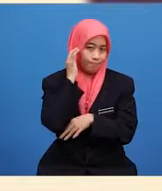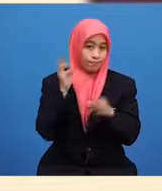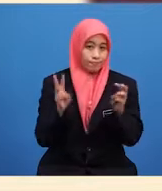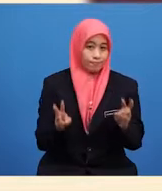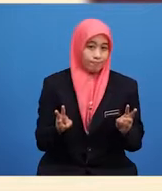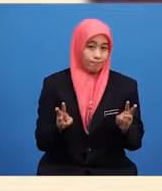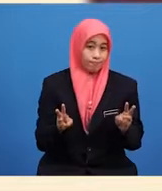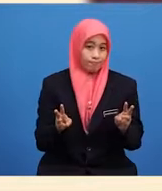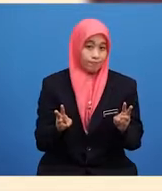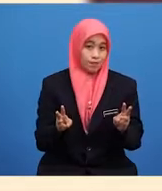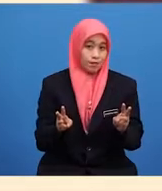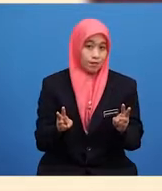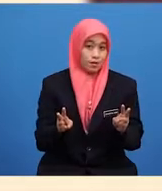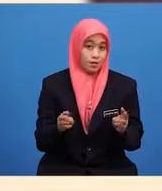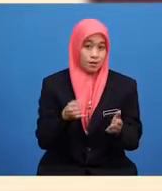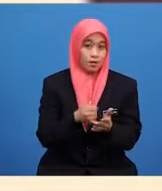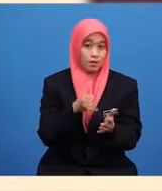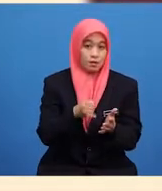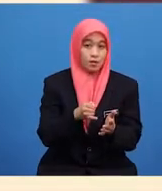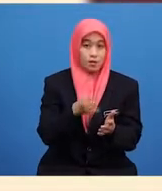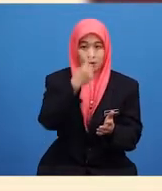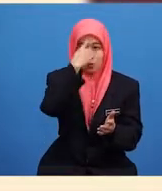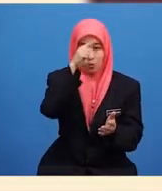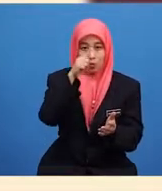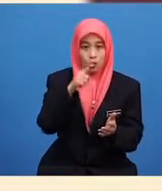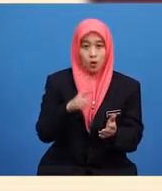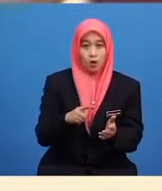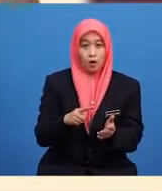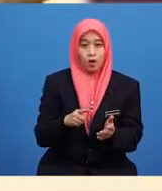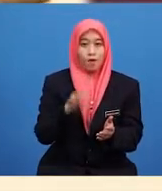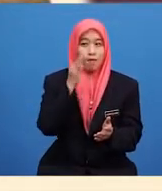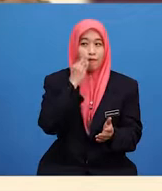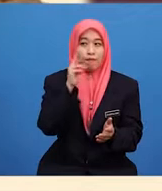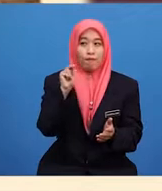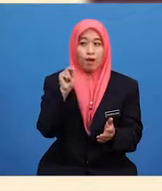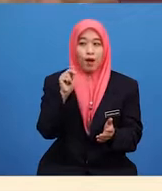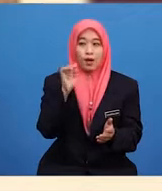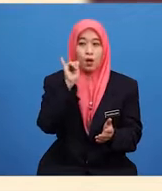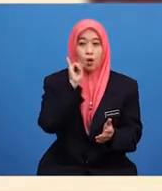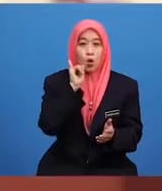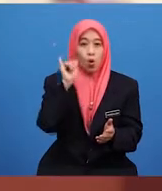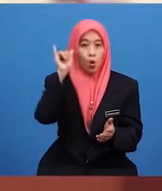Well, it is time for Fun Facts with Yolo. Over to you, Yolo.